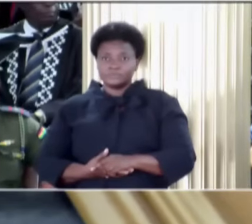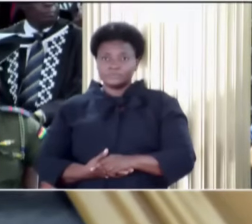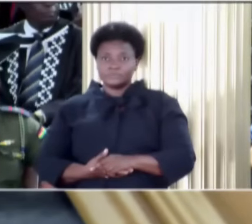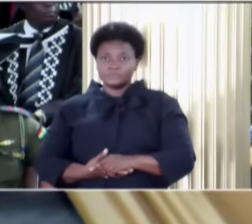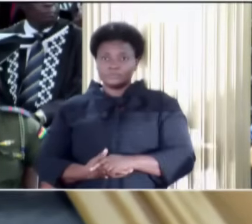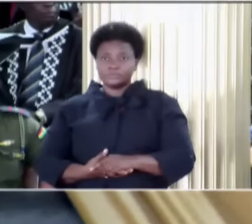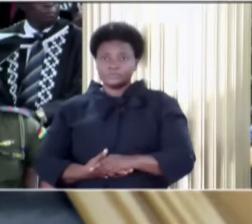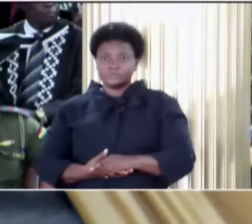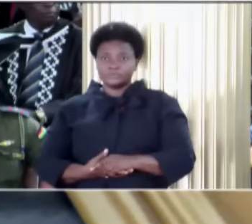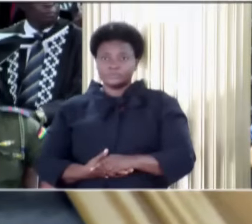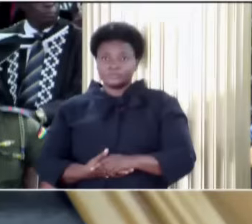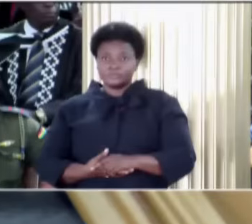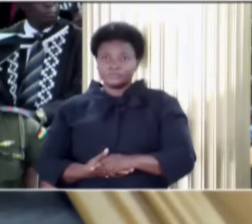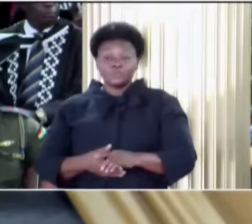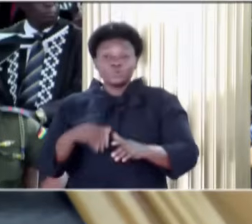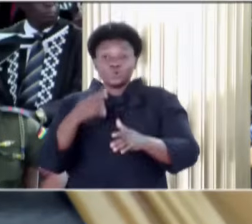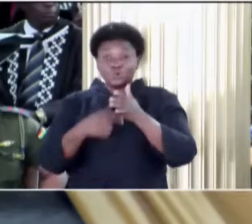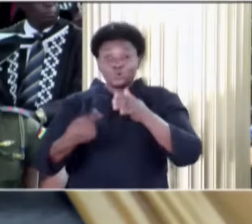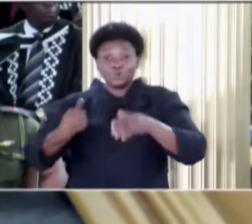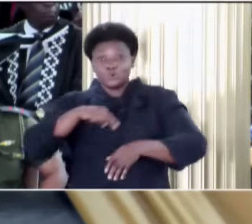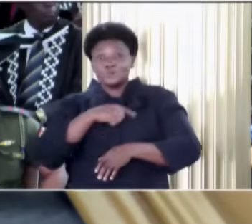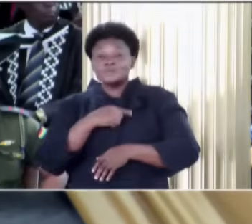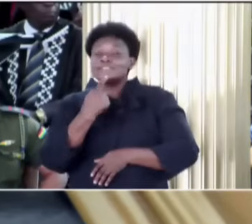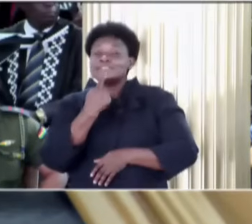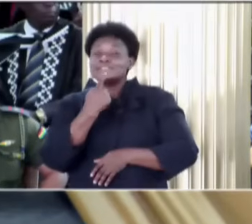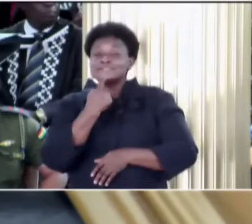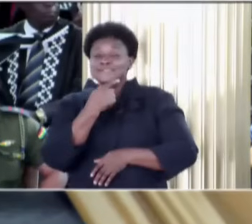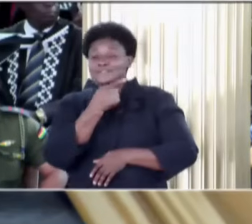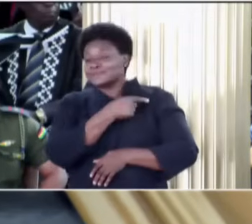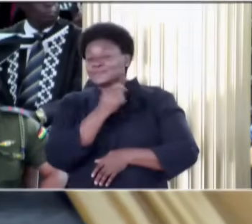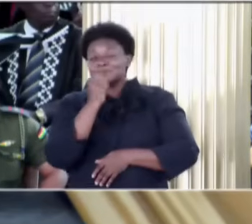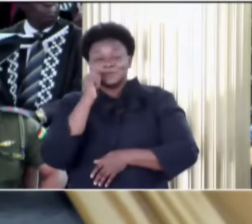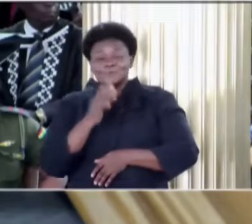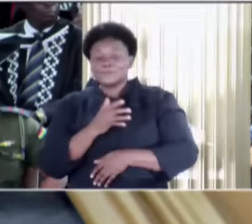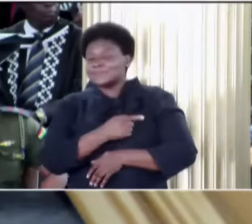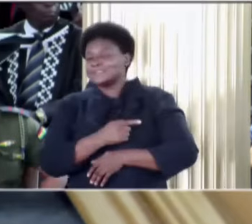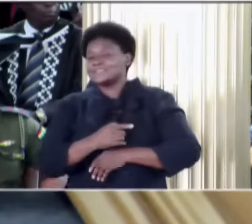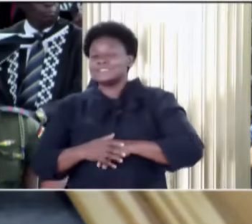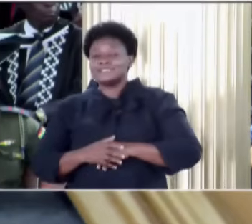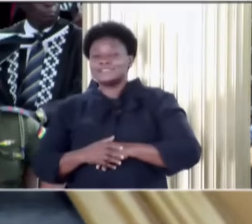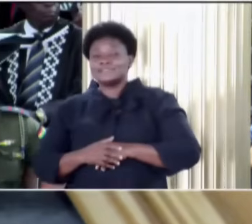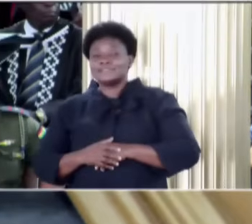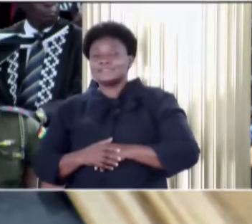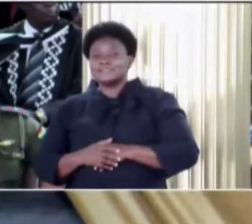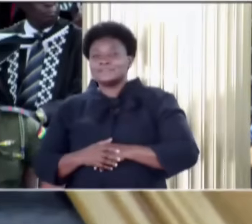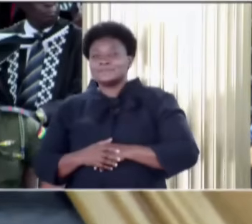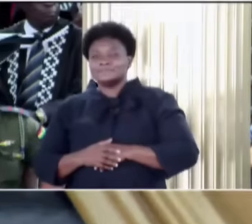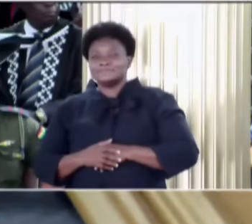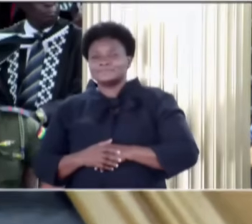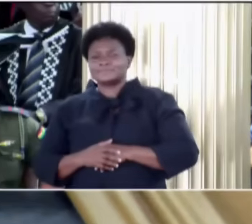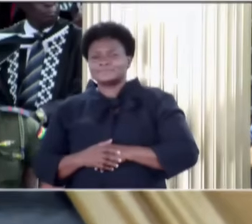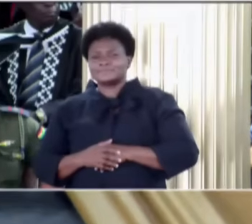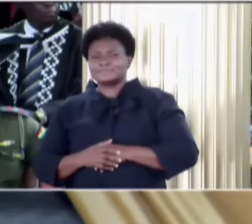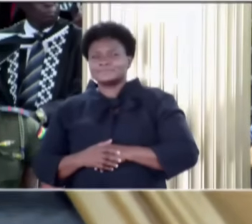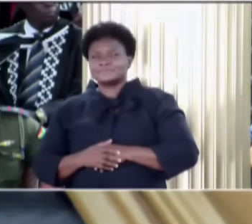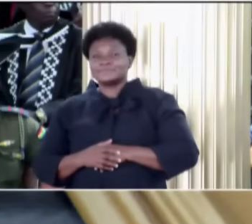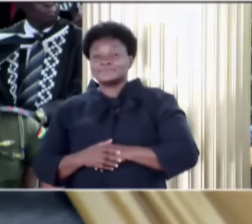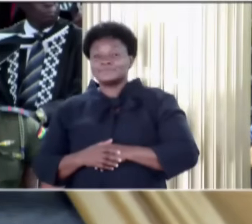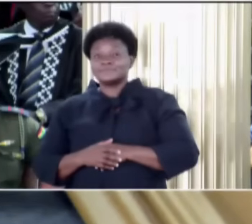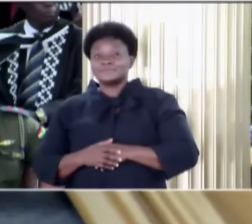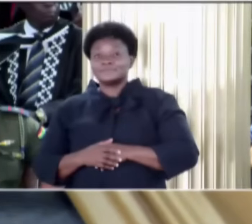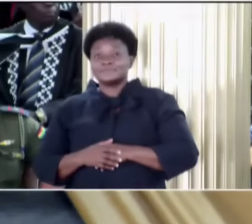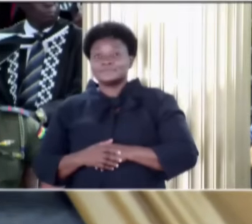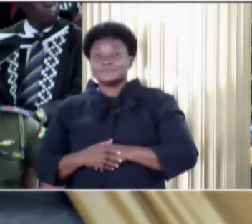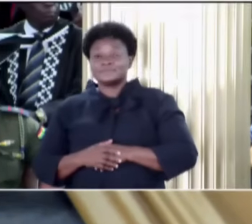I believe she has really broken down life after school for you. And I'm so sure that you have